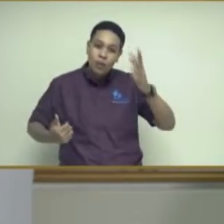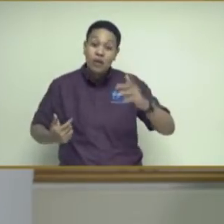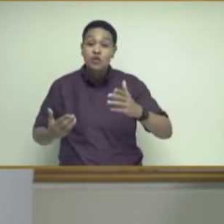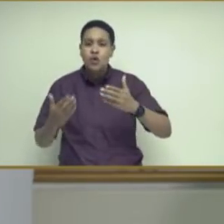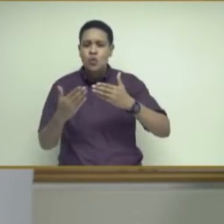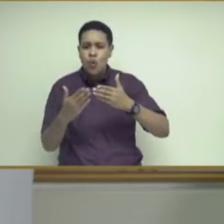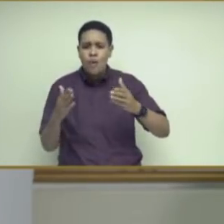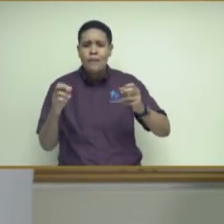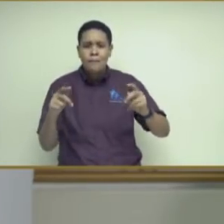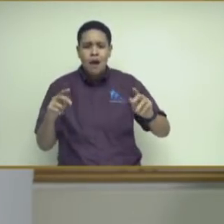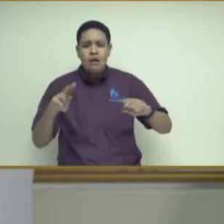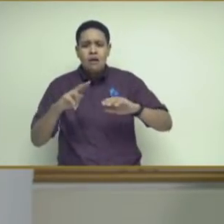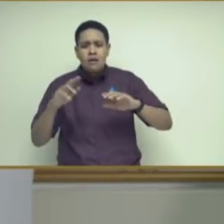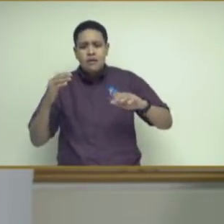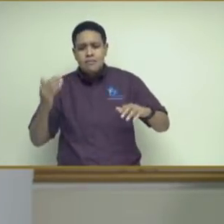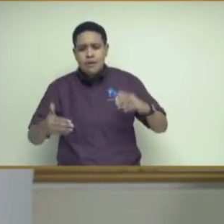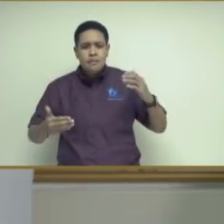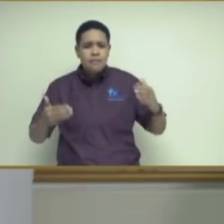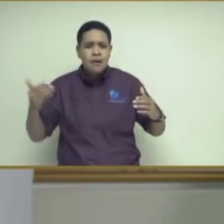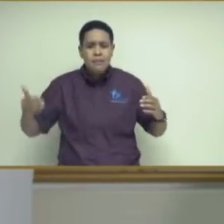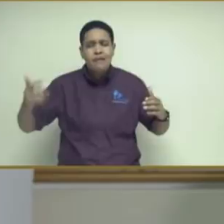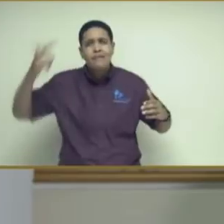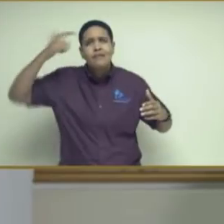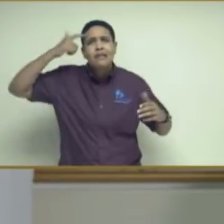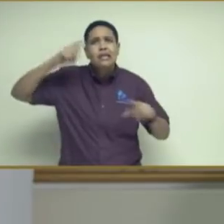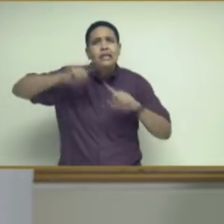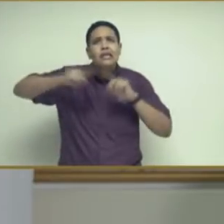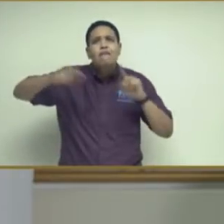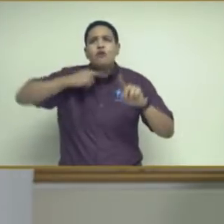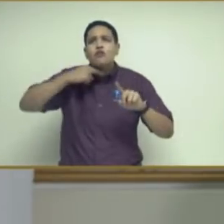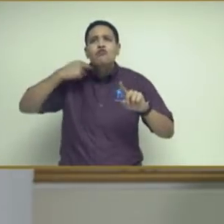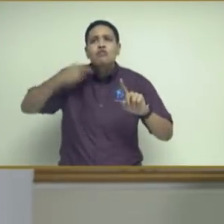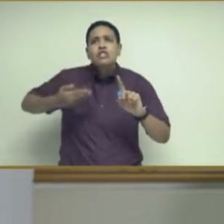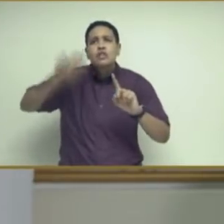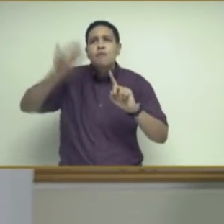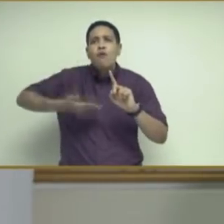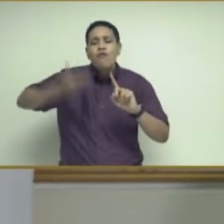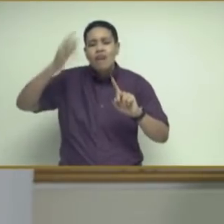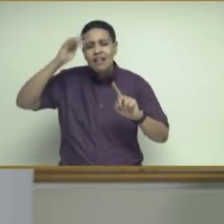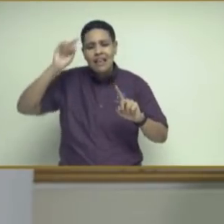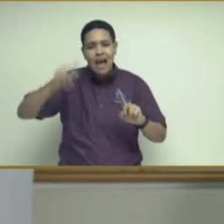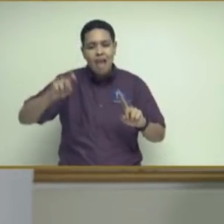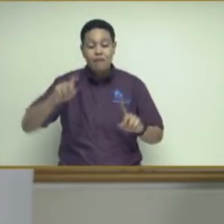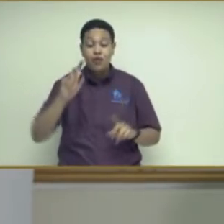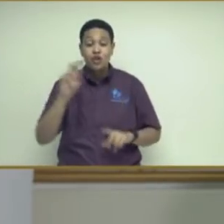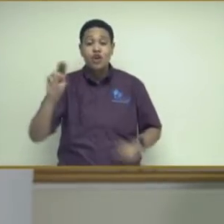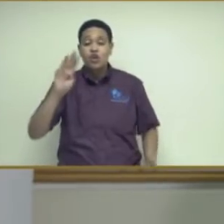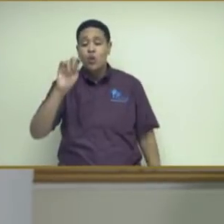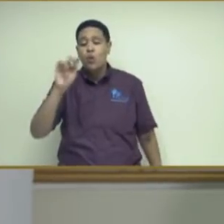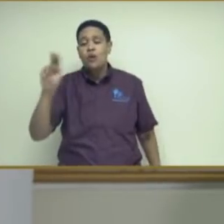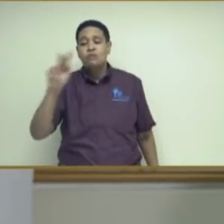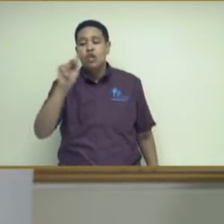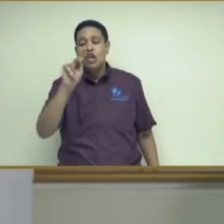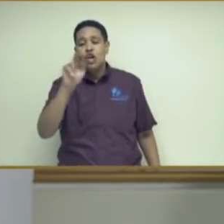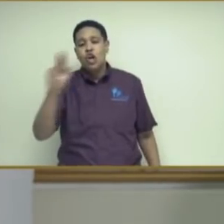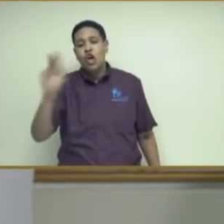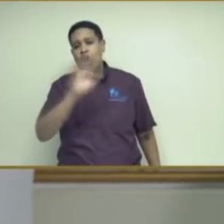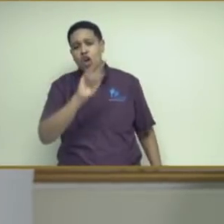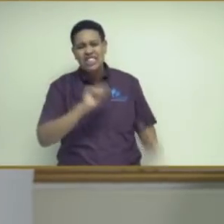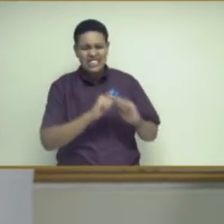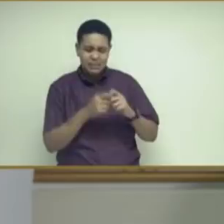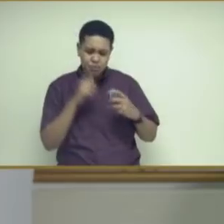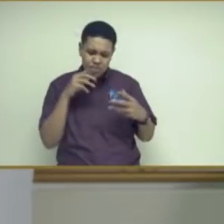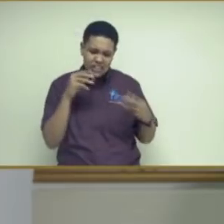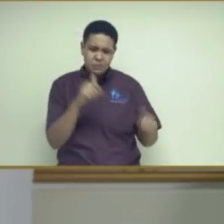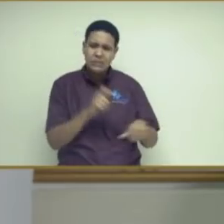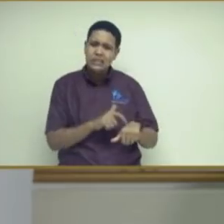up, then you have to now contend with a different risk profile. And what Dr. Webster Carr and her team have spent some